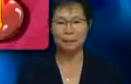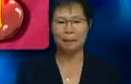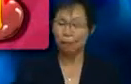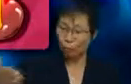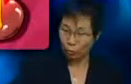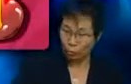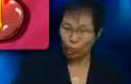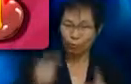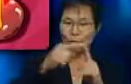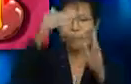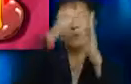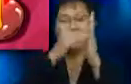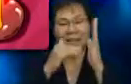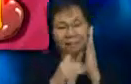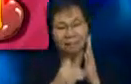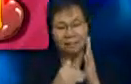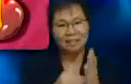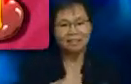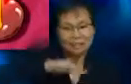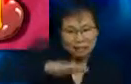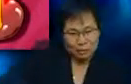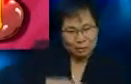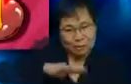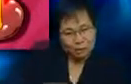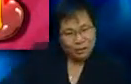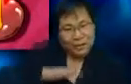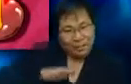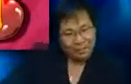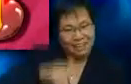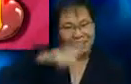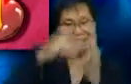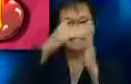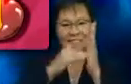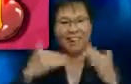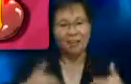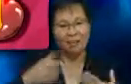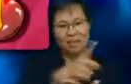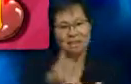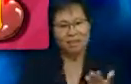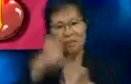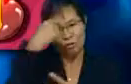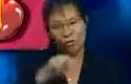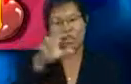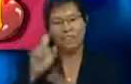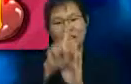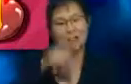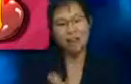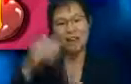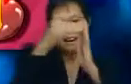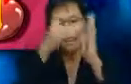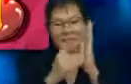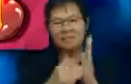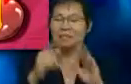Welcome to the lesson Spring. This lesson has been designed for a 30 minutes